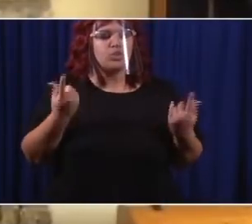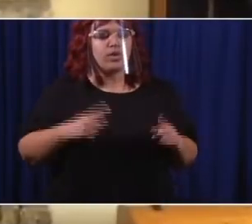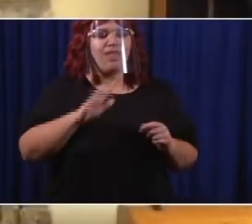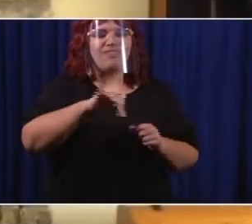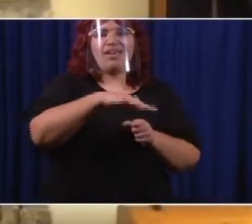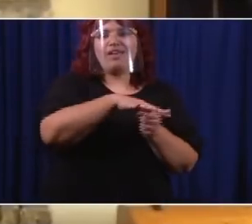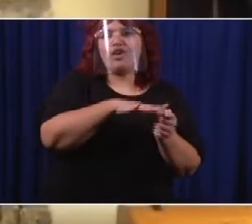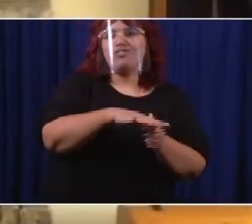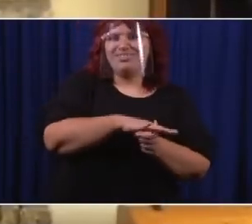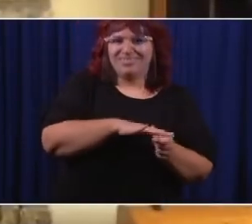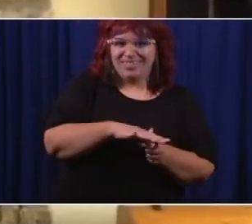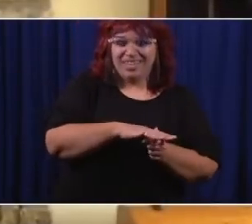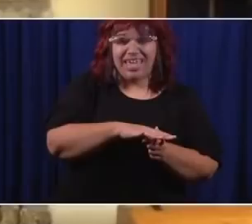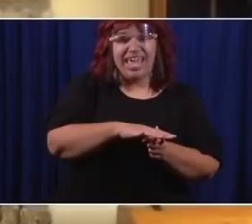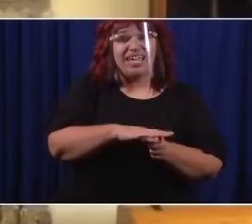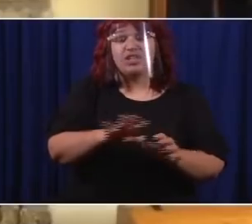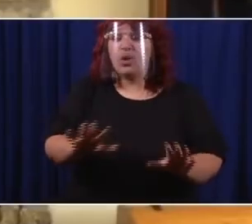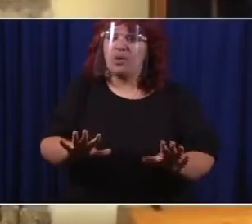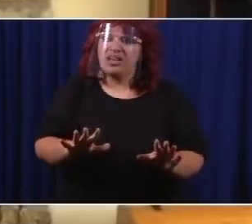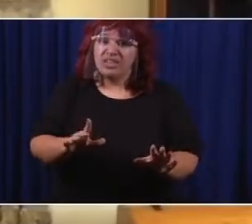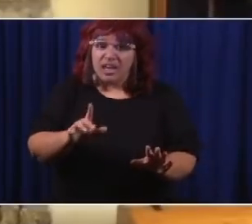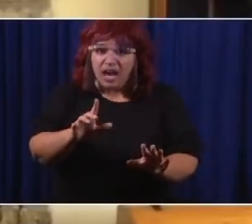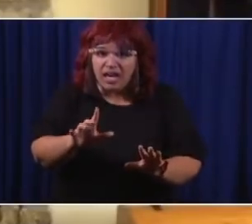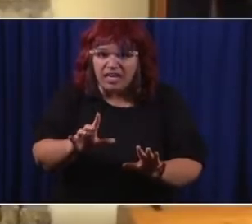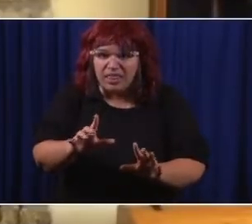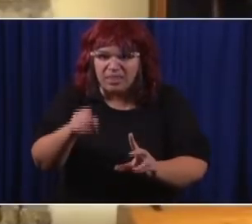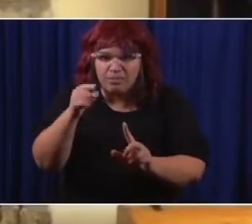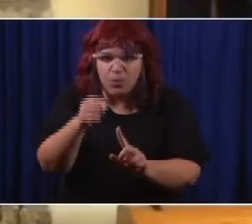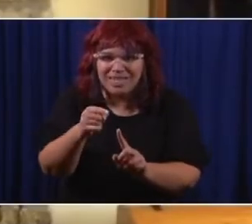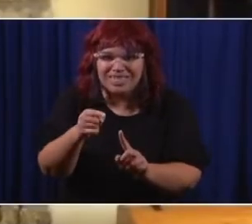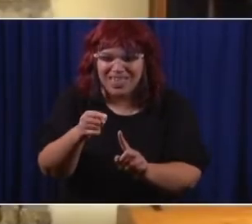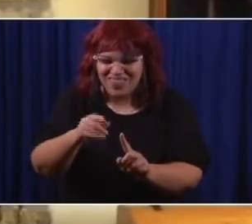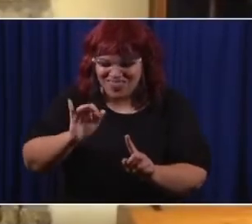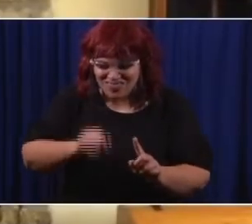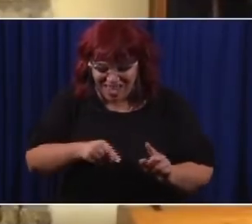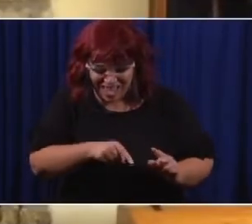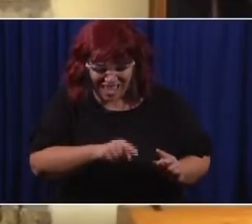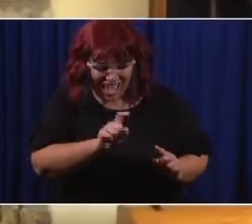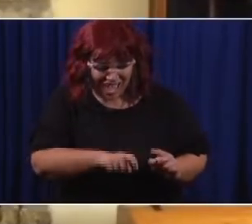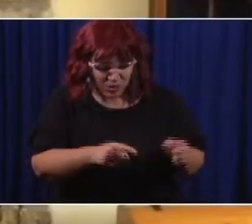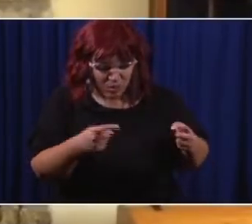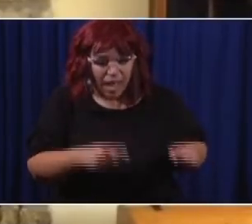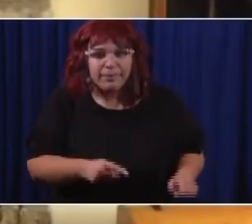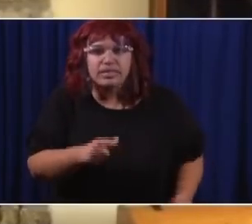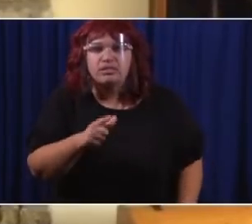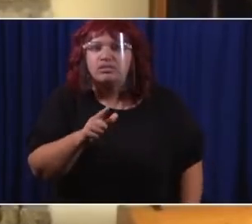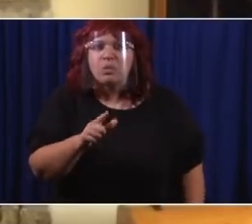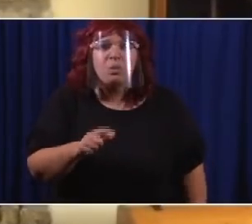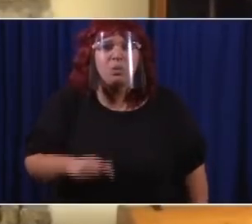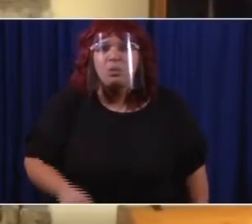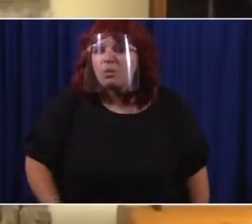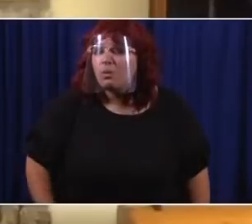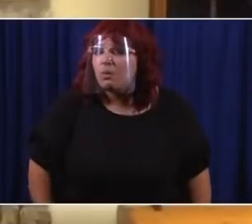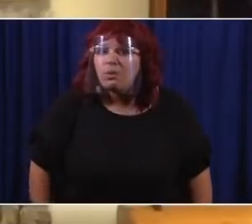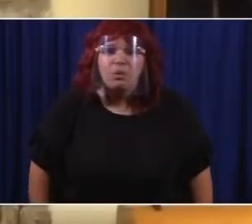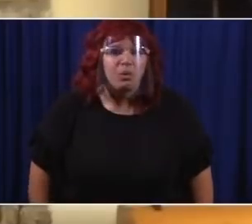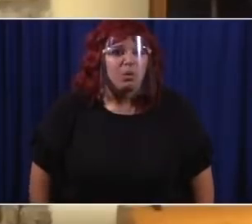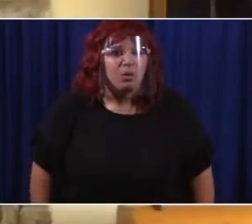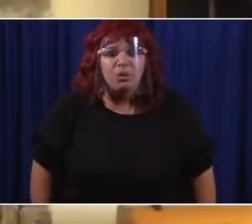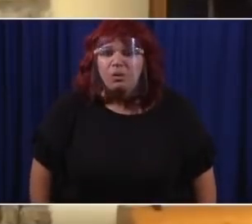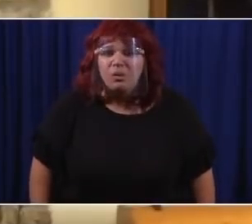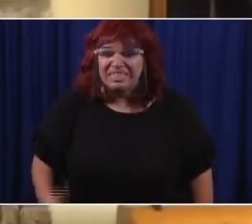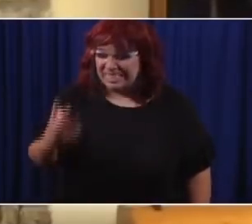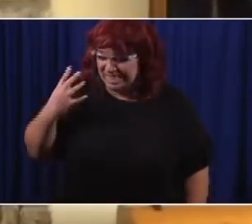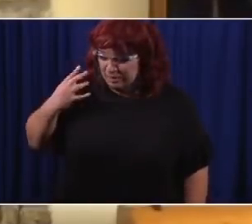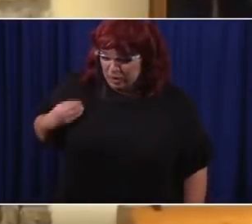to reinforce this message. We don't have to go there. We do not have to be there. We do not have to be in that situation. We can